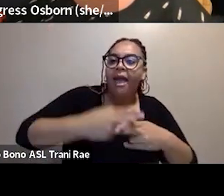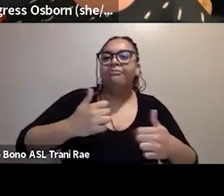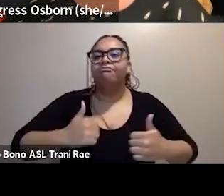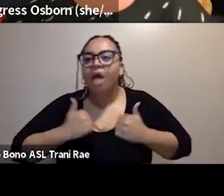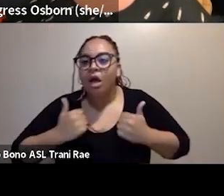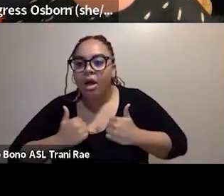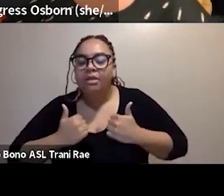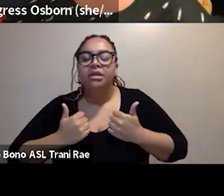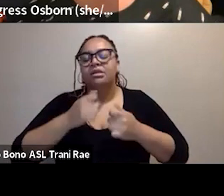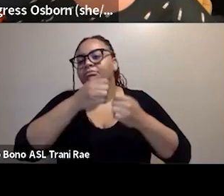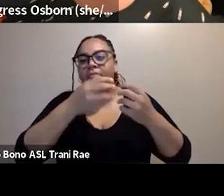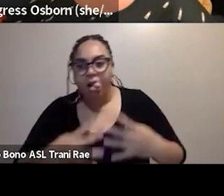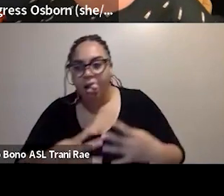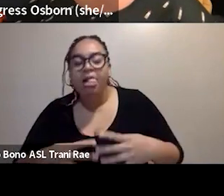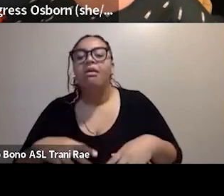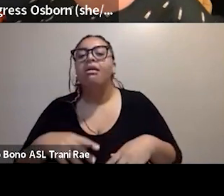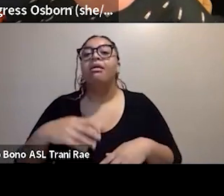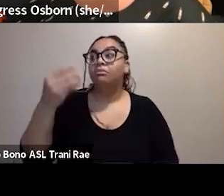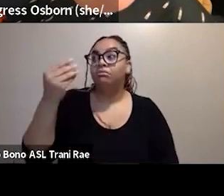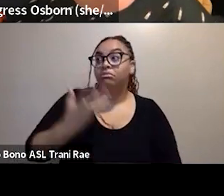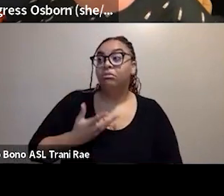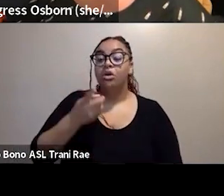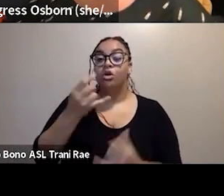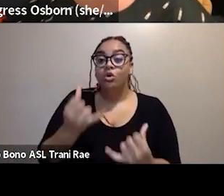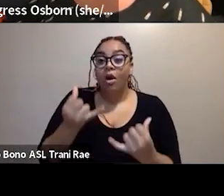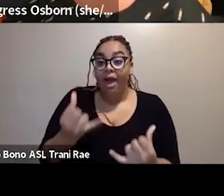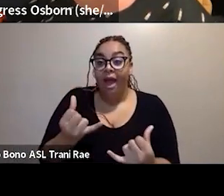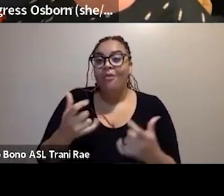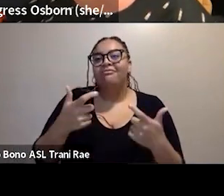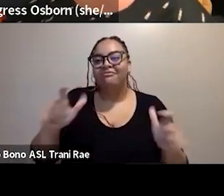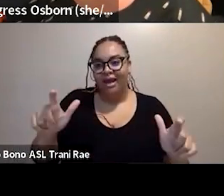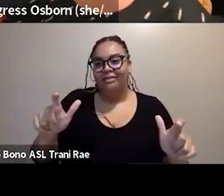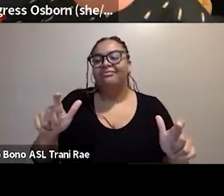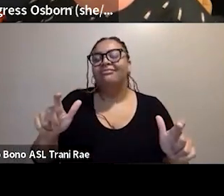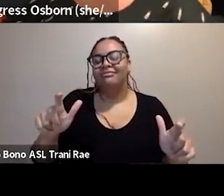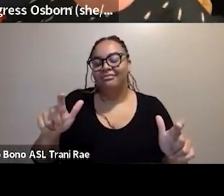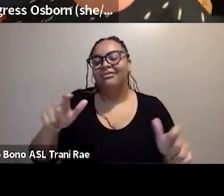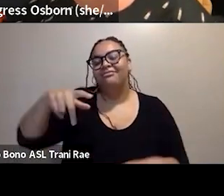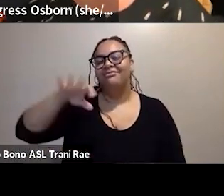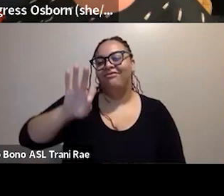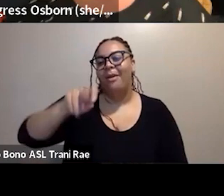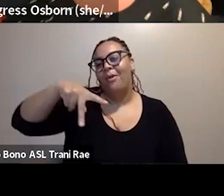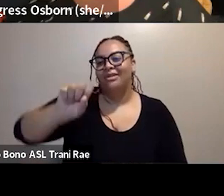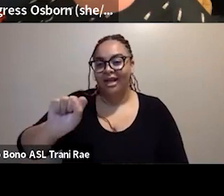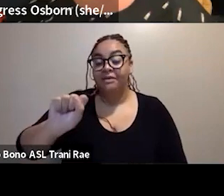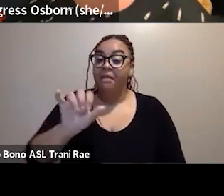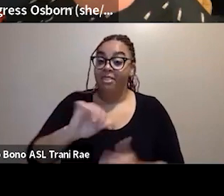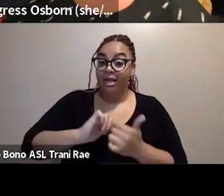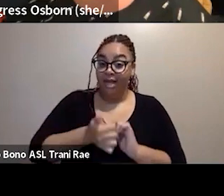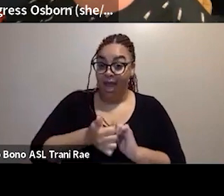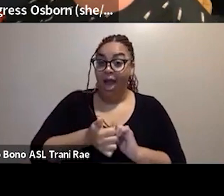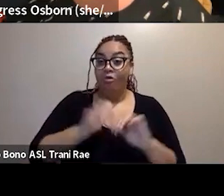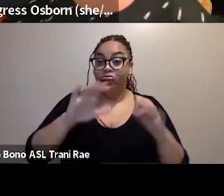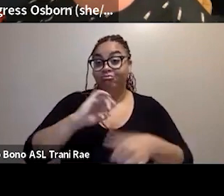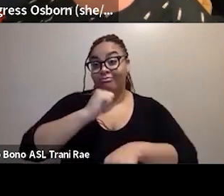etc., and saying to us, "You are now the Fat Poets Society." And that's how the Fat Poets Society